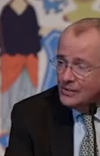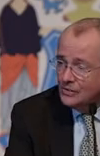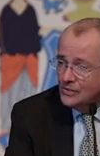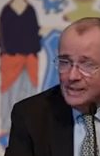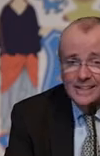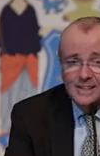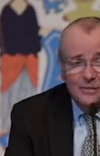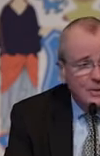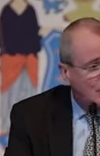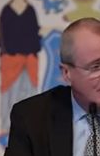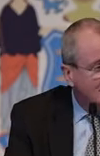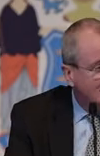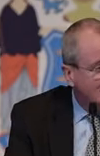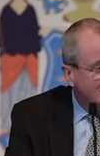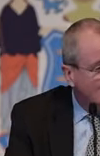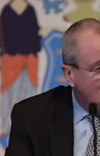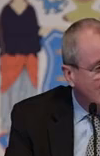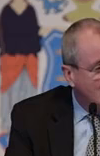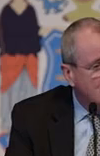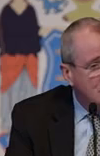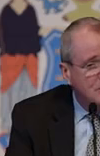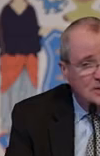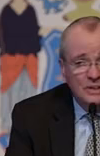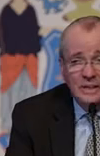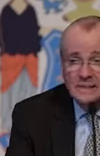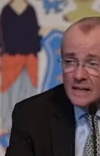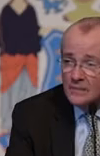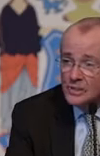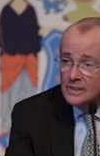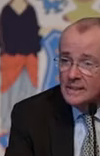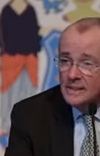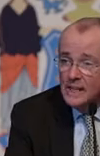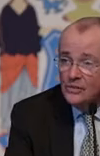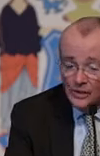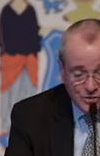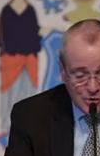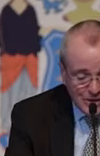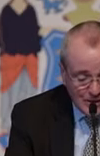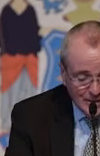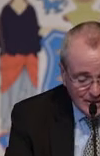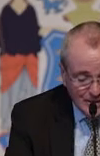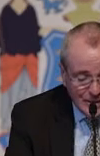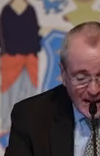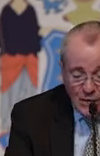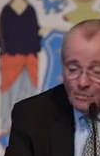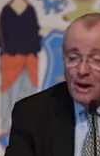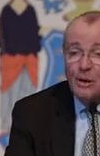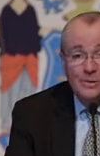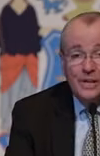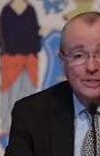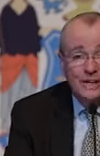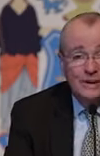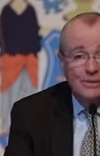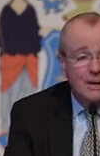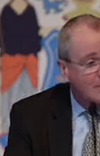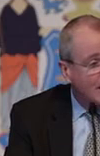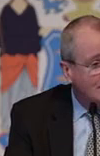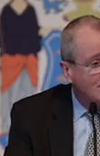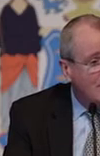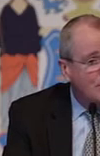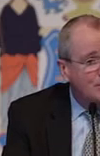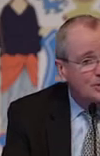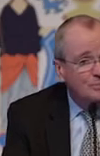guy you see frequently at the White House briefings and on television. He's an extraordinary leader. I know him by reputation. I've never met him,